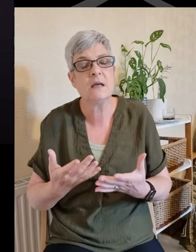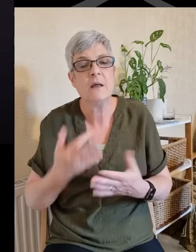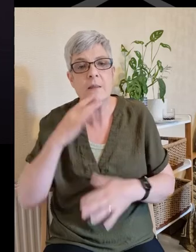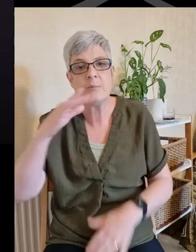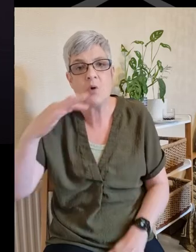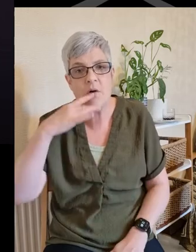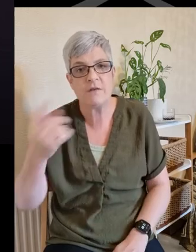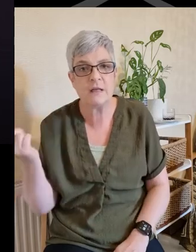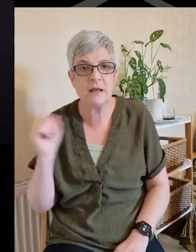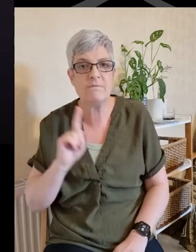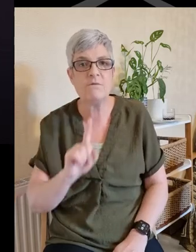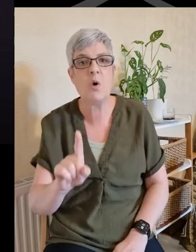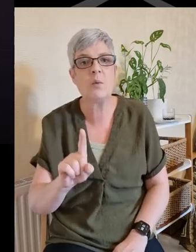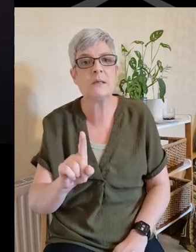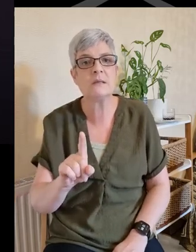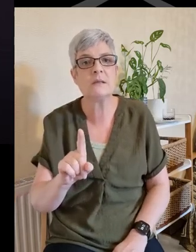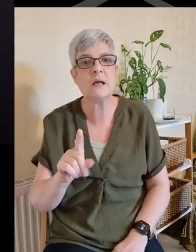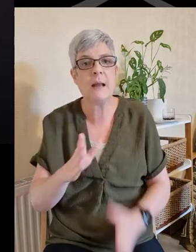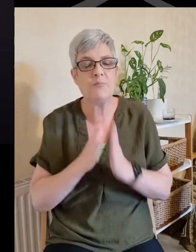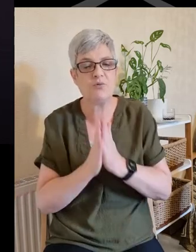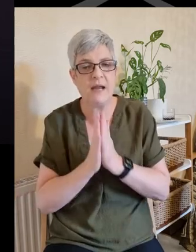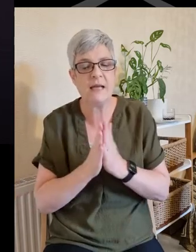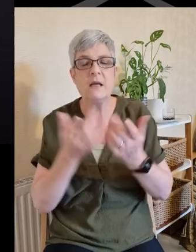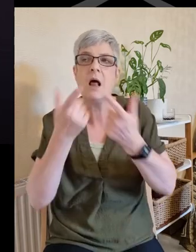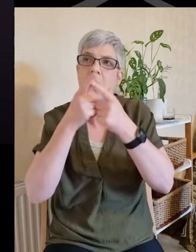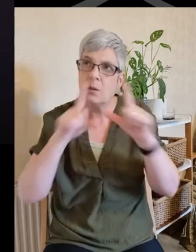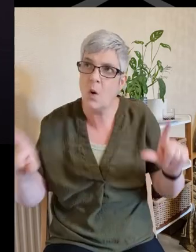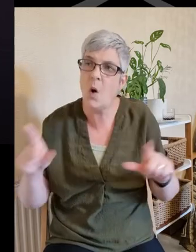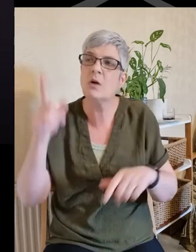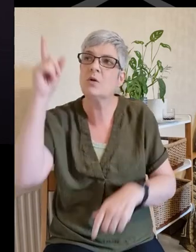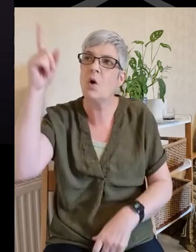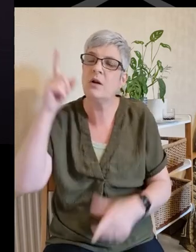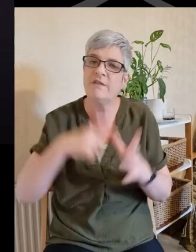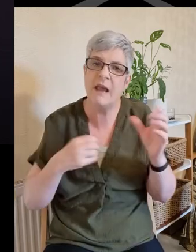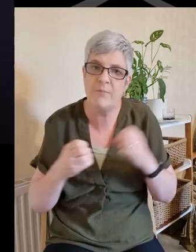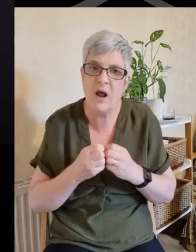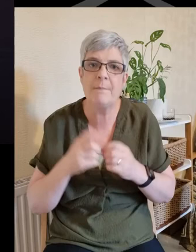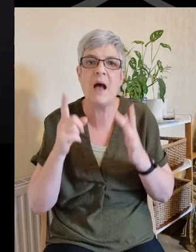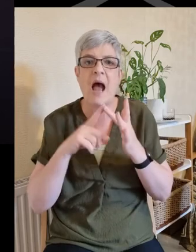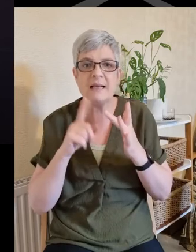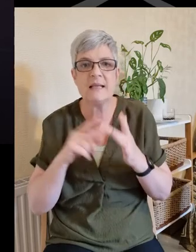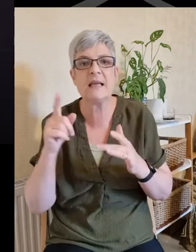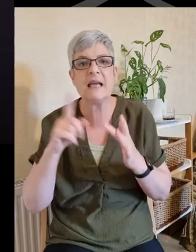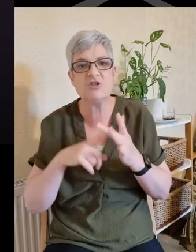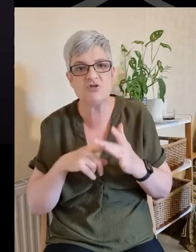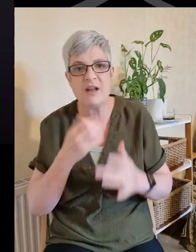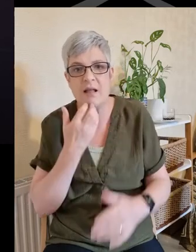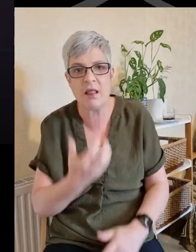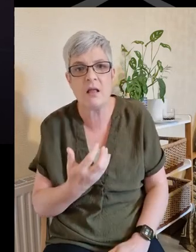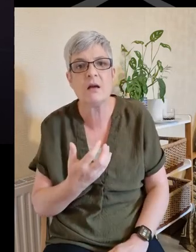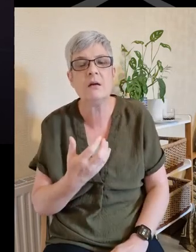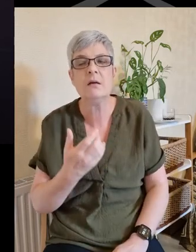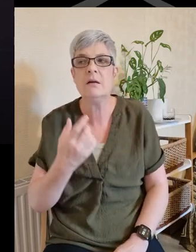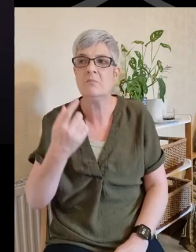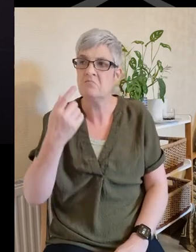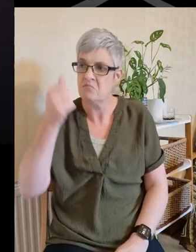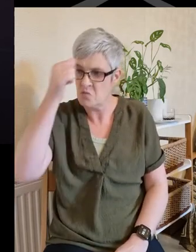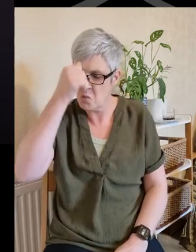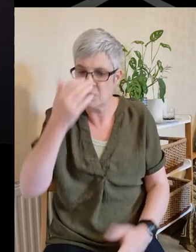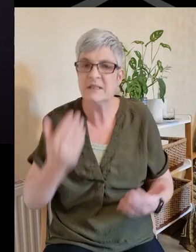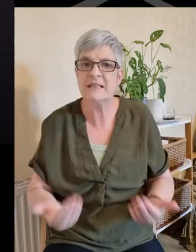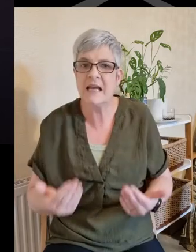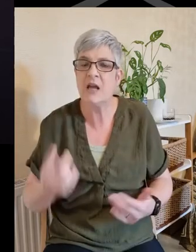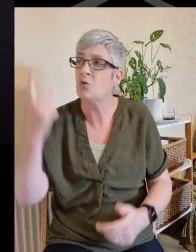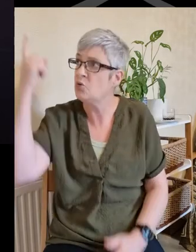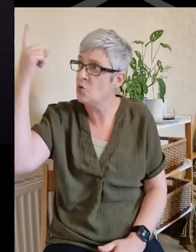stepped forward and prayed, Lord, the God of Abraham, Isaac, and Israel, let it be known today that you are